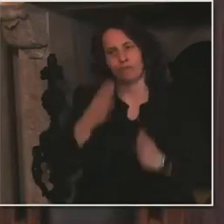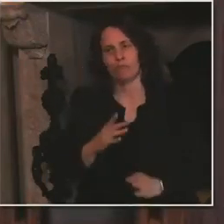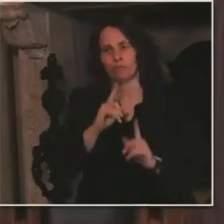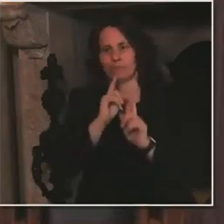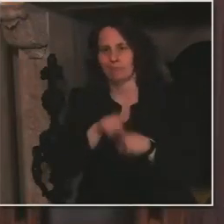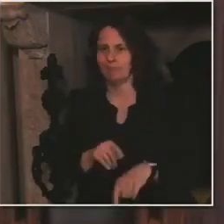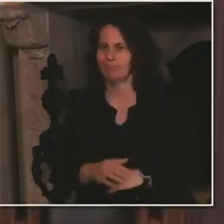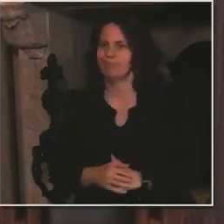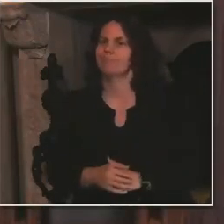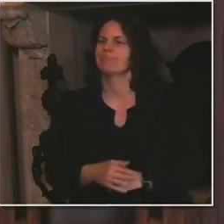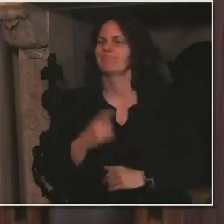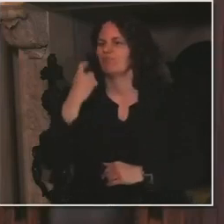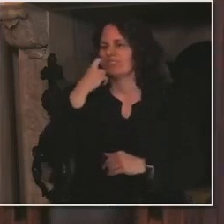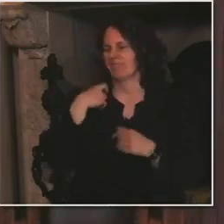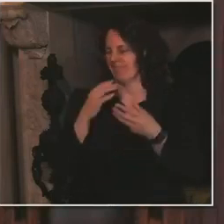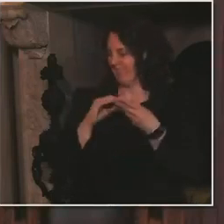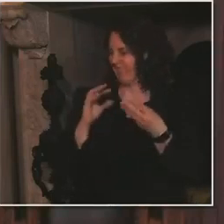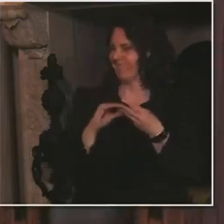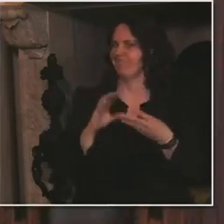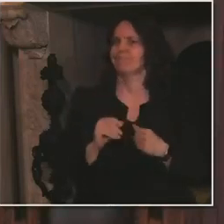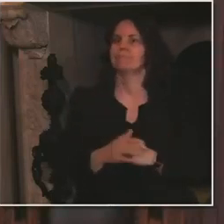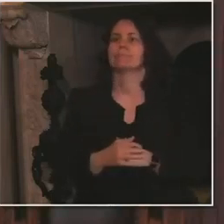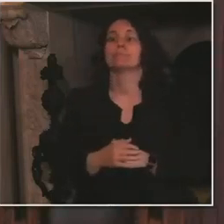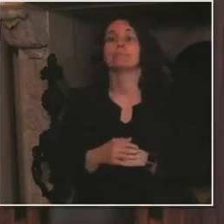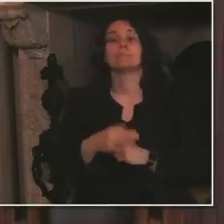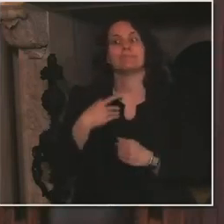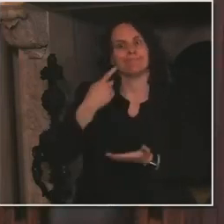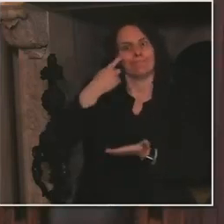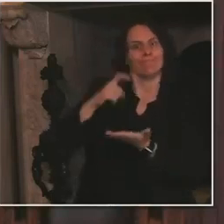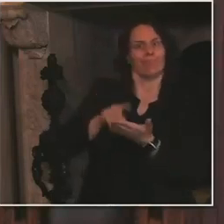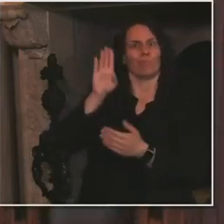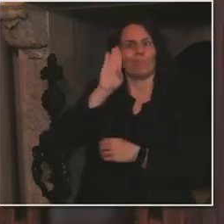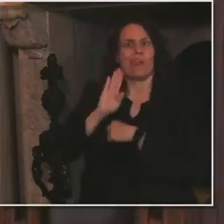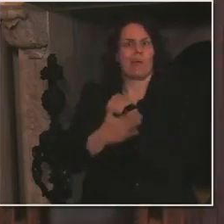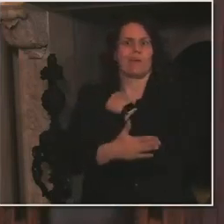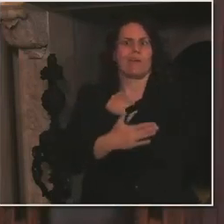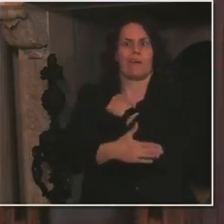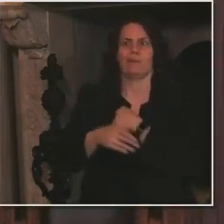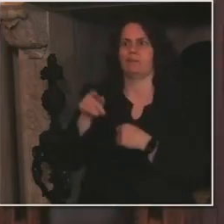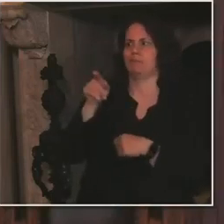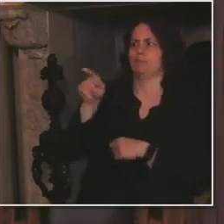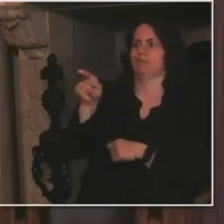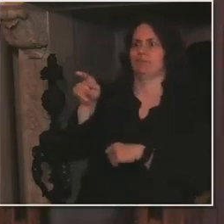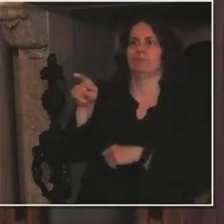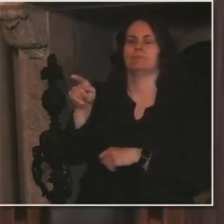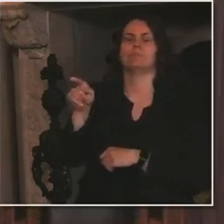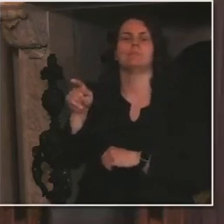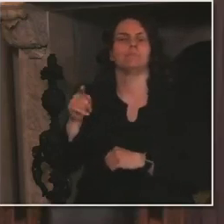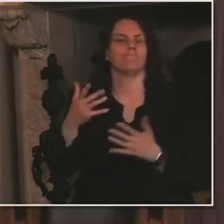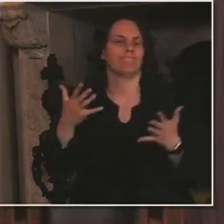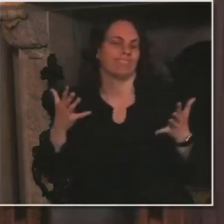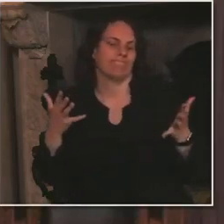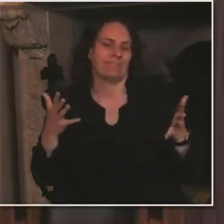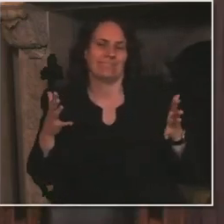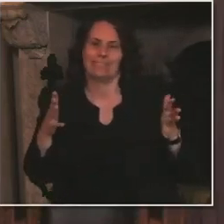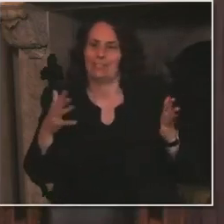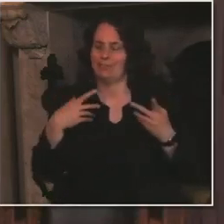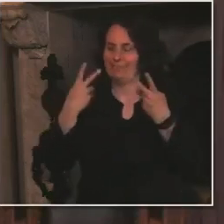state underscores the importance of taking a statewide approach to safer at home right now. That means that